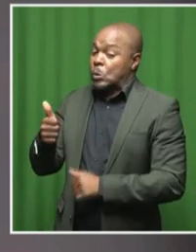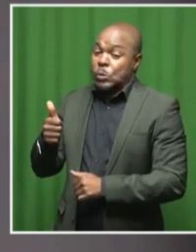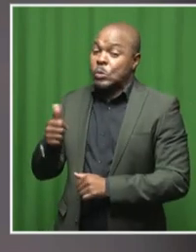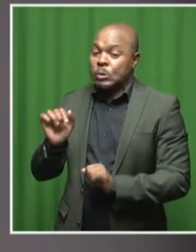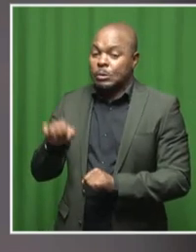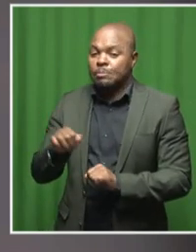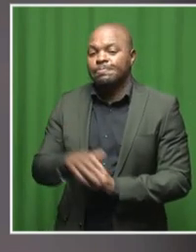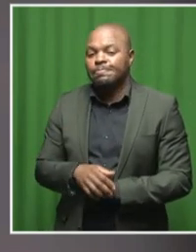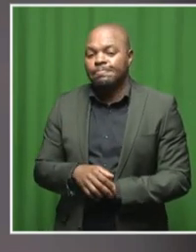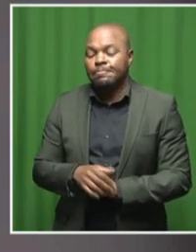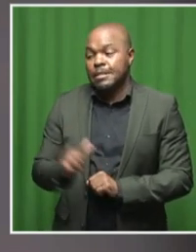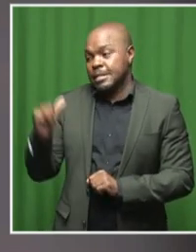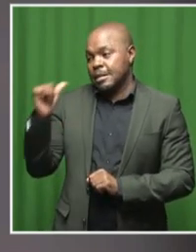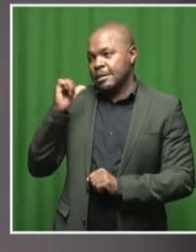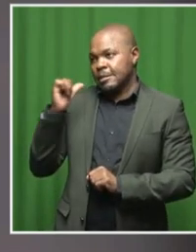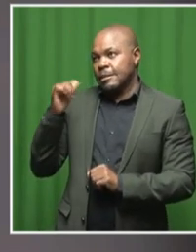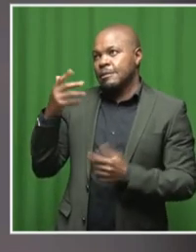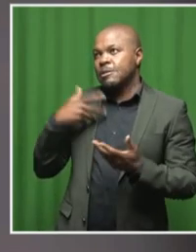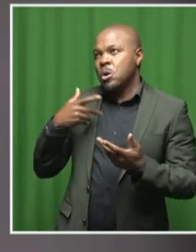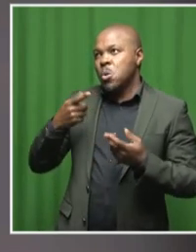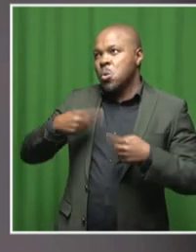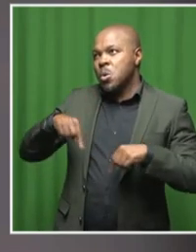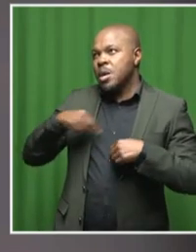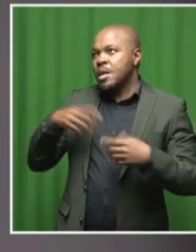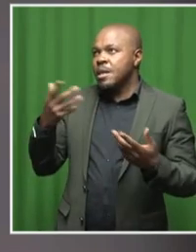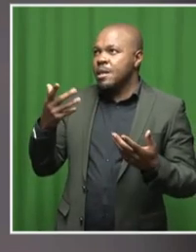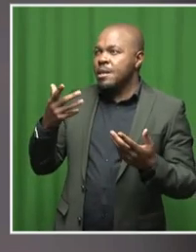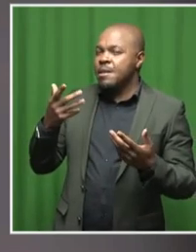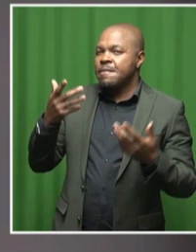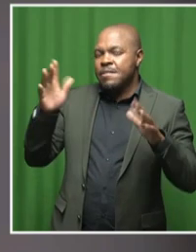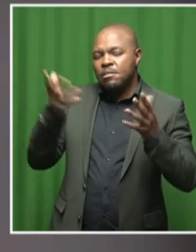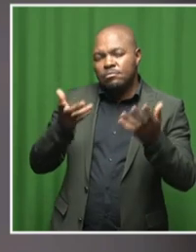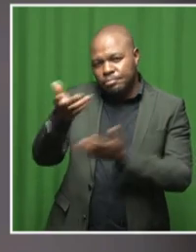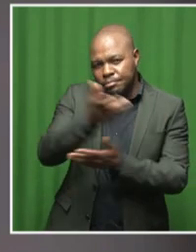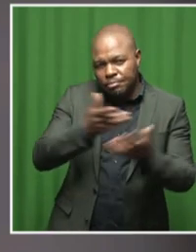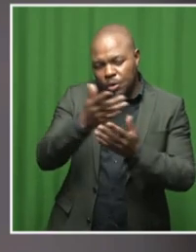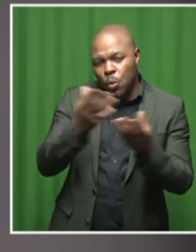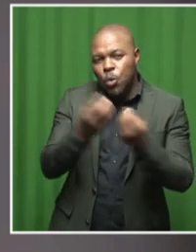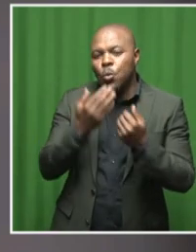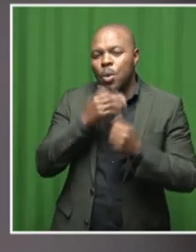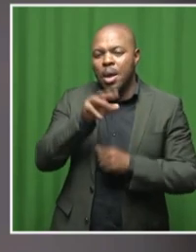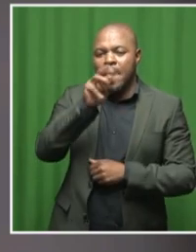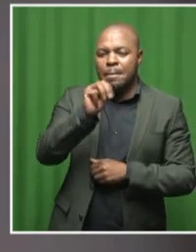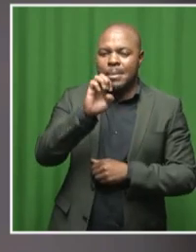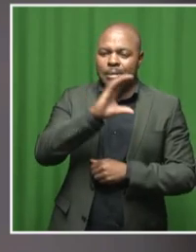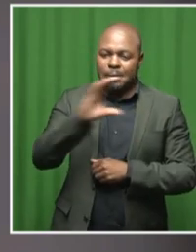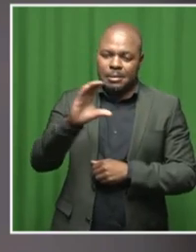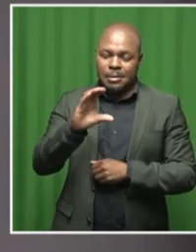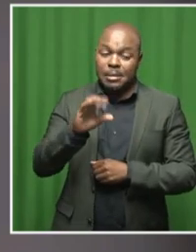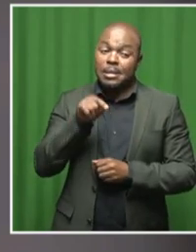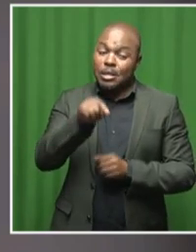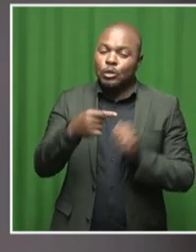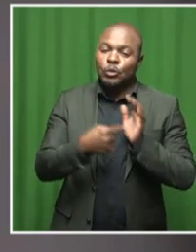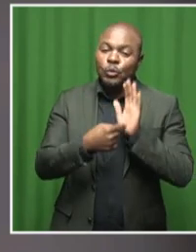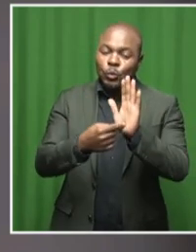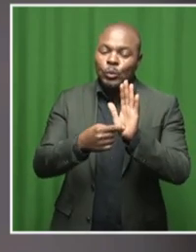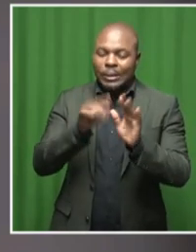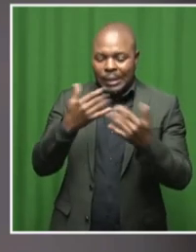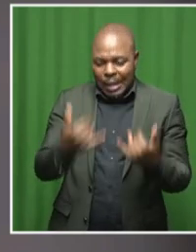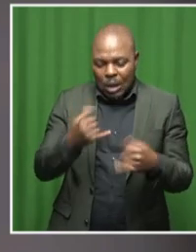know, yesterday we were having a conversation with the MEC. It shows that even though it's